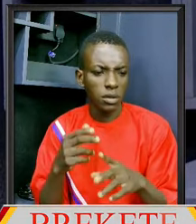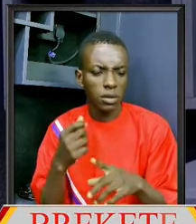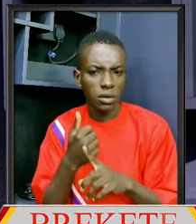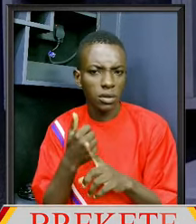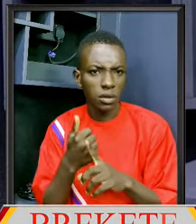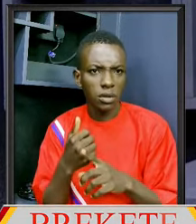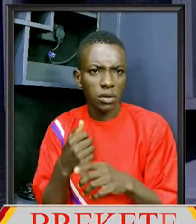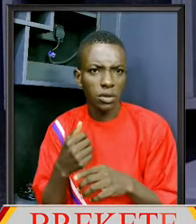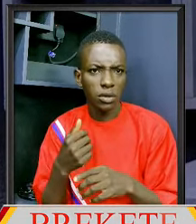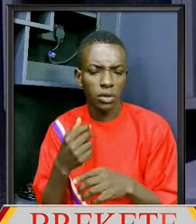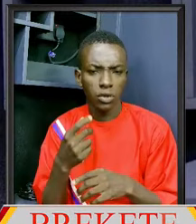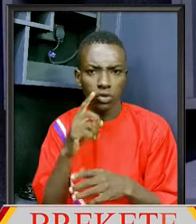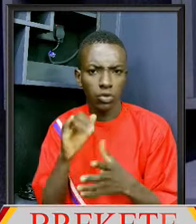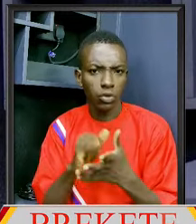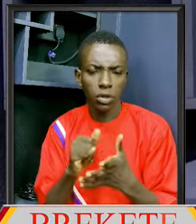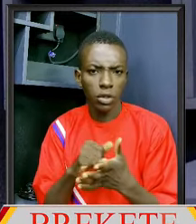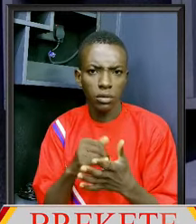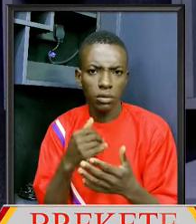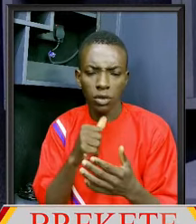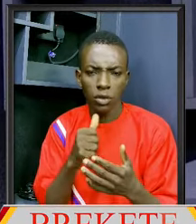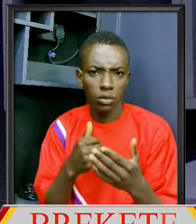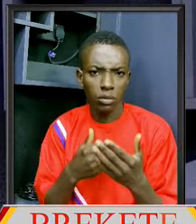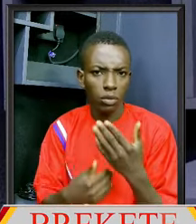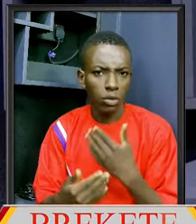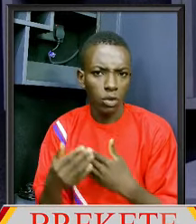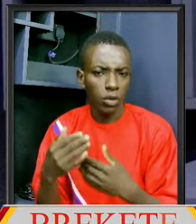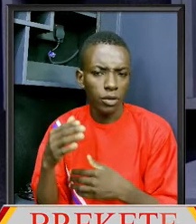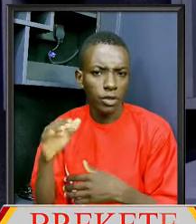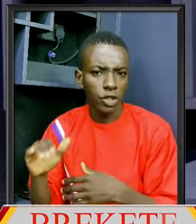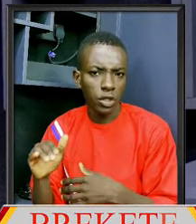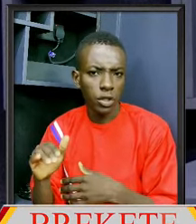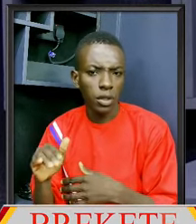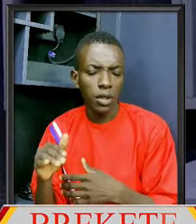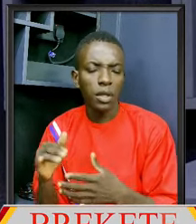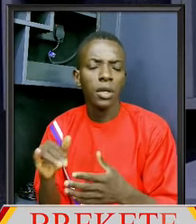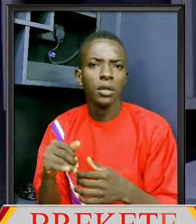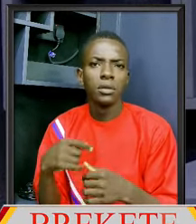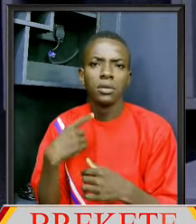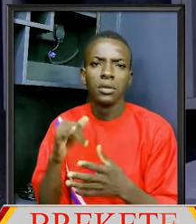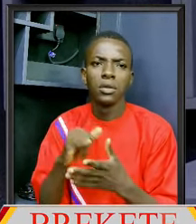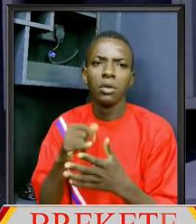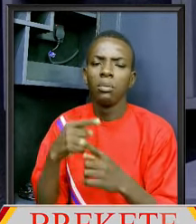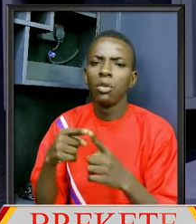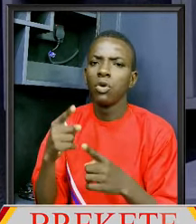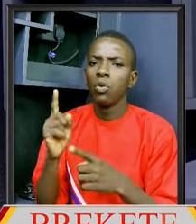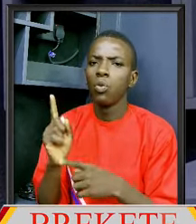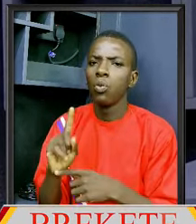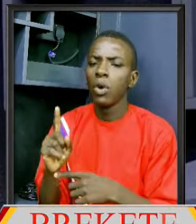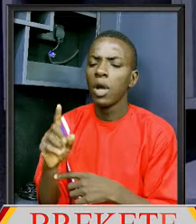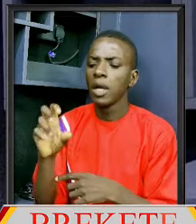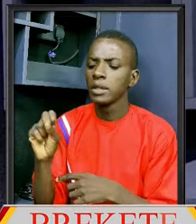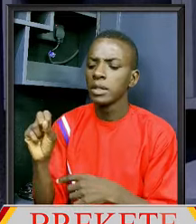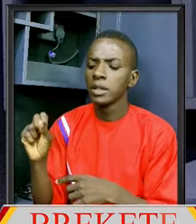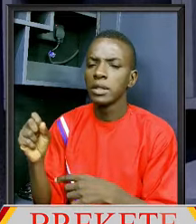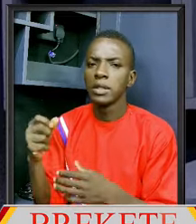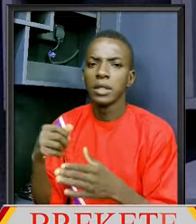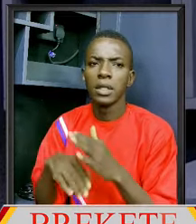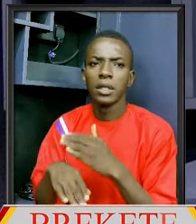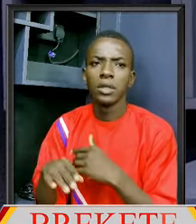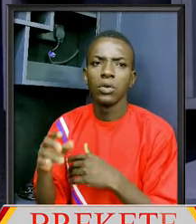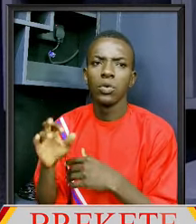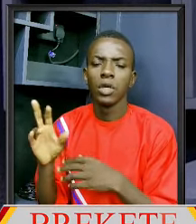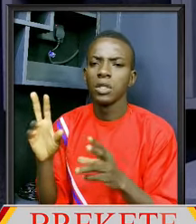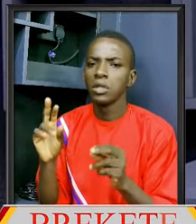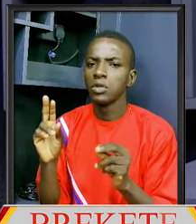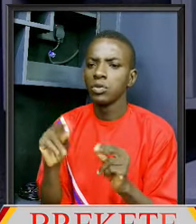are you sure, say, na me born the pikin or not be me? So tell they say, but where SS go from enter, where